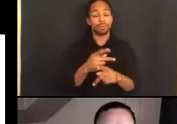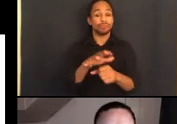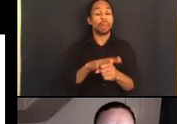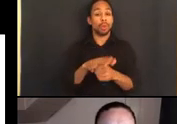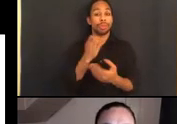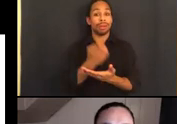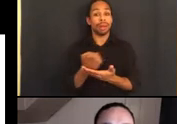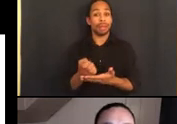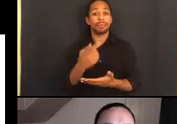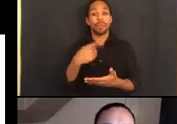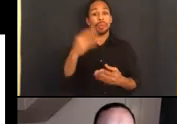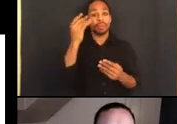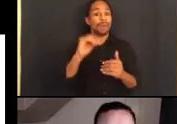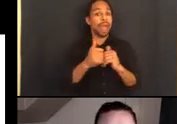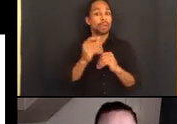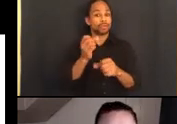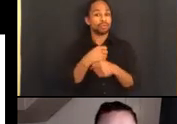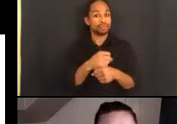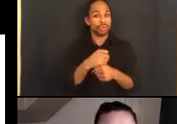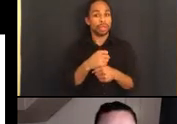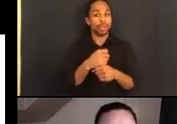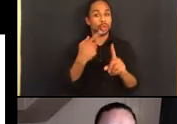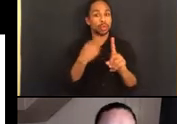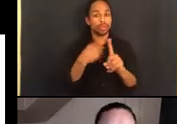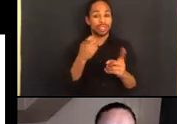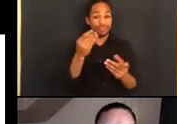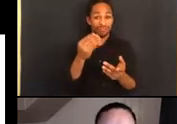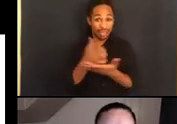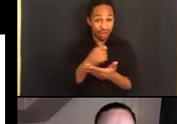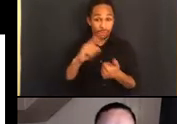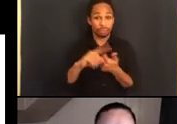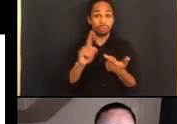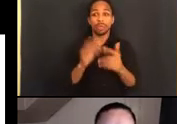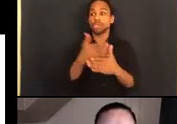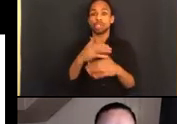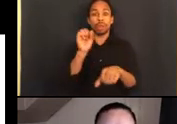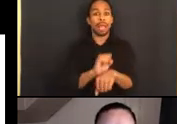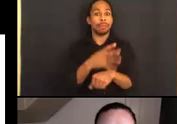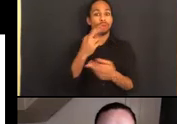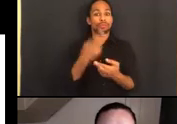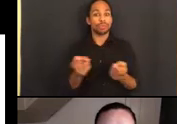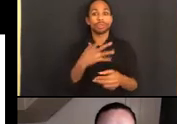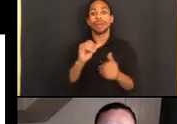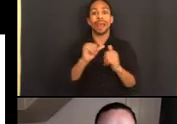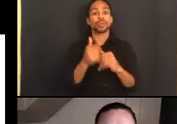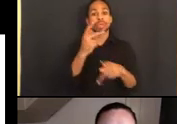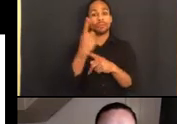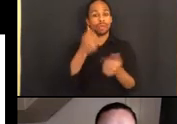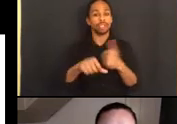thinking about how to create sources of income, how to share labor and resources, and in short, how to care for each other. Thank